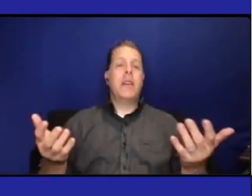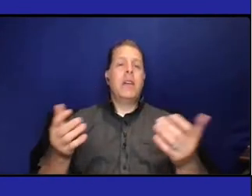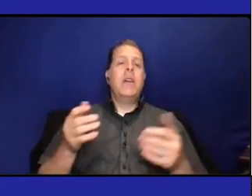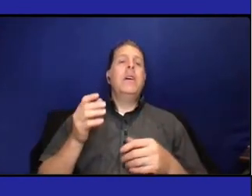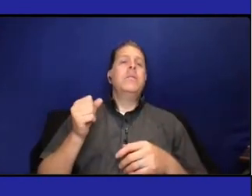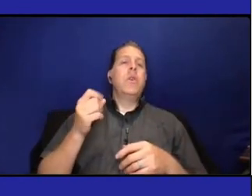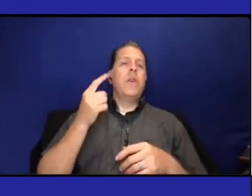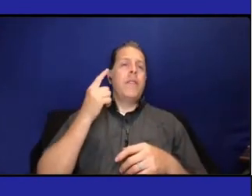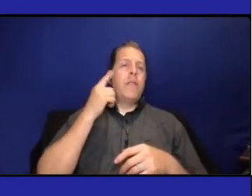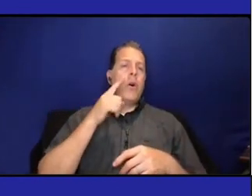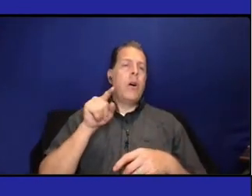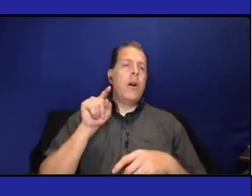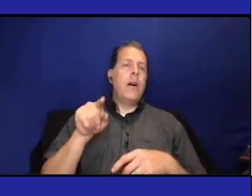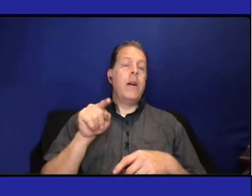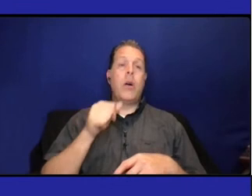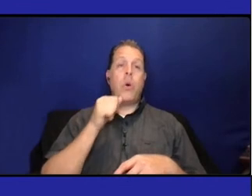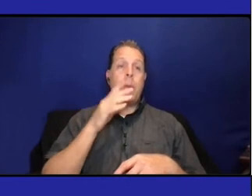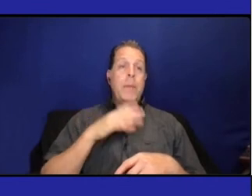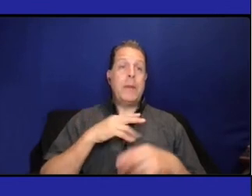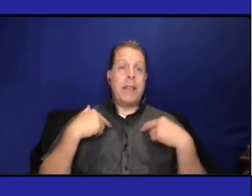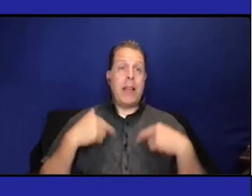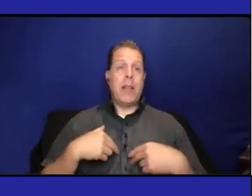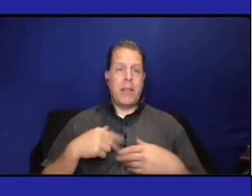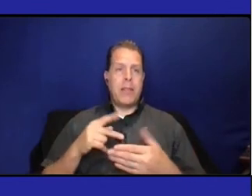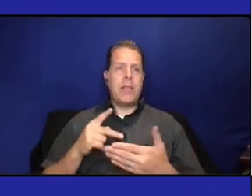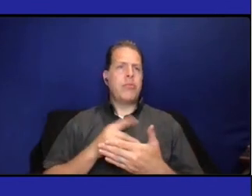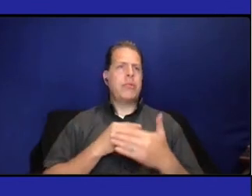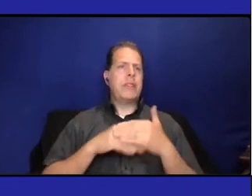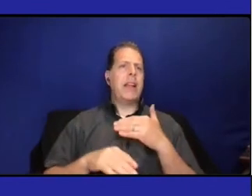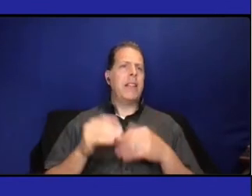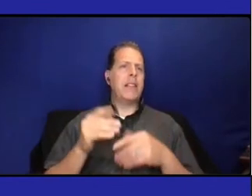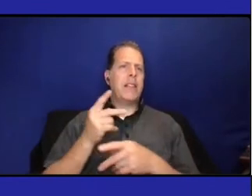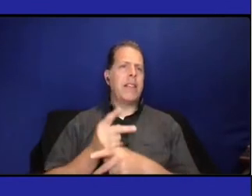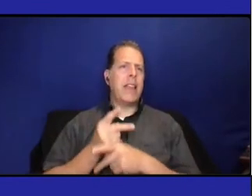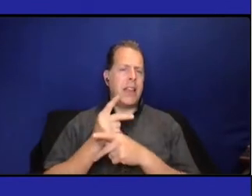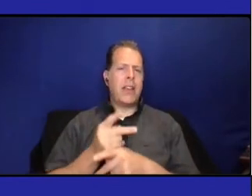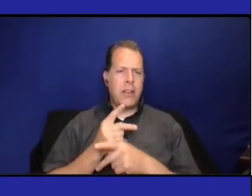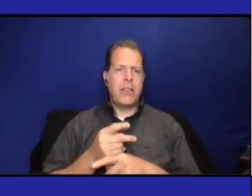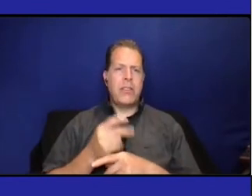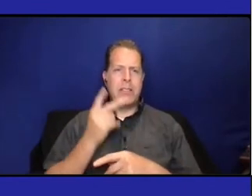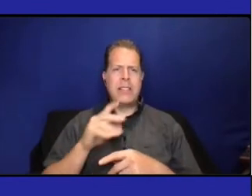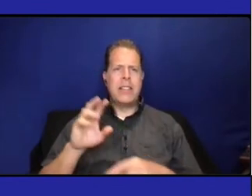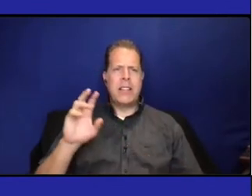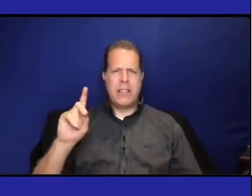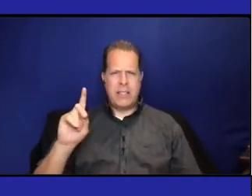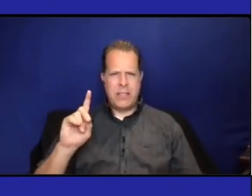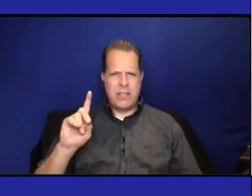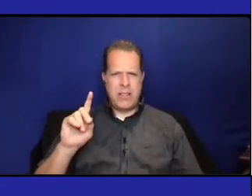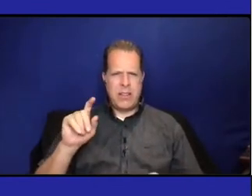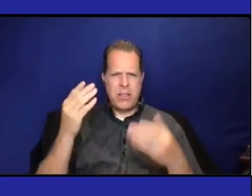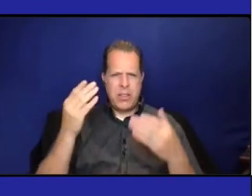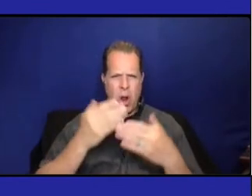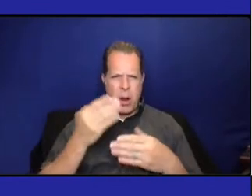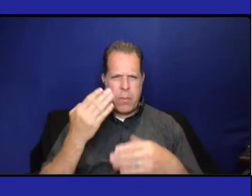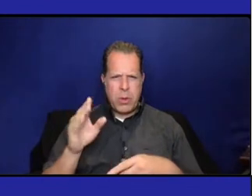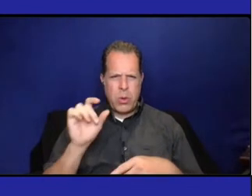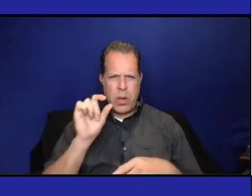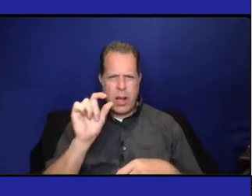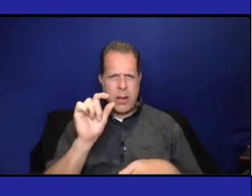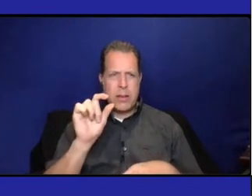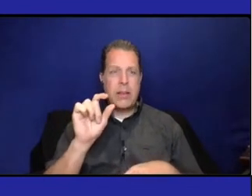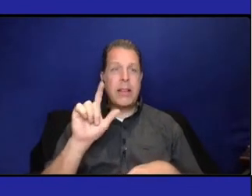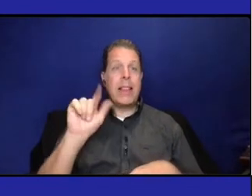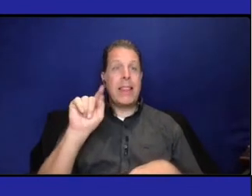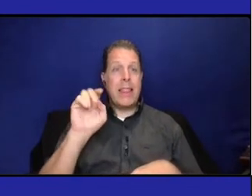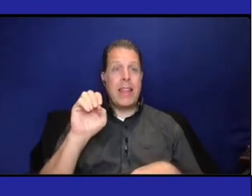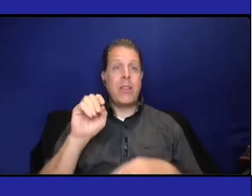off, women's health, prenatal care, you can see here that the dark blue dot shows that the rate of late or no